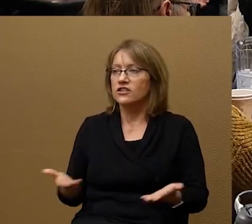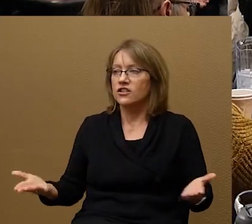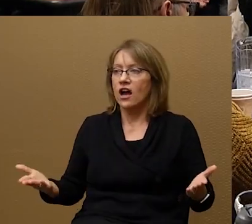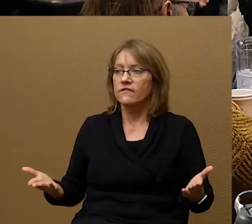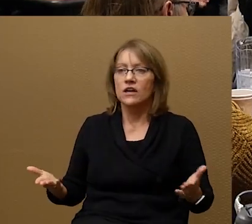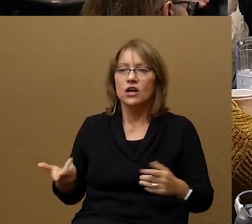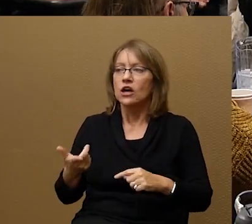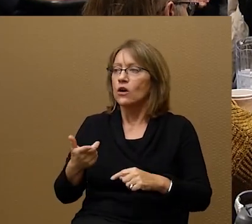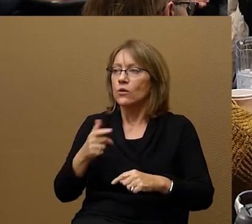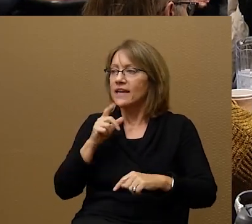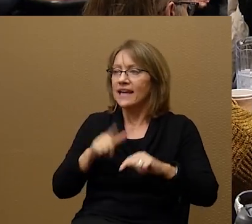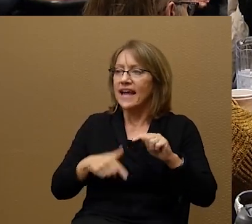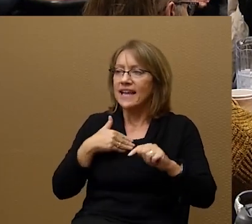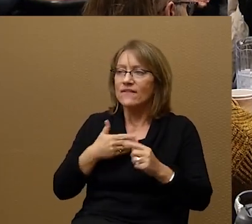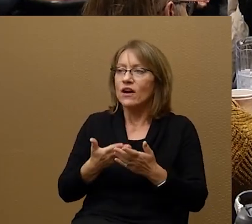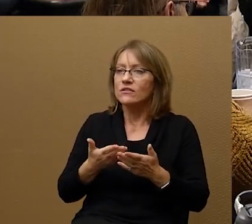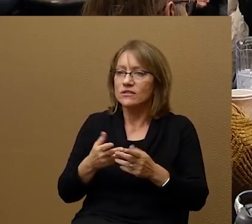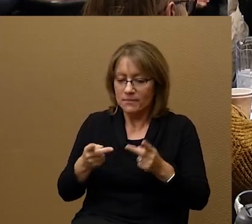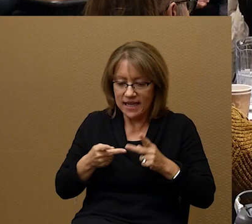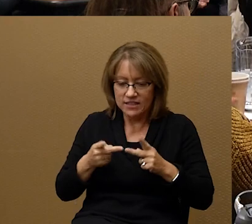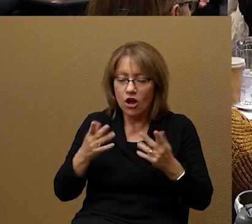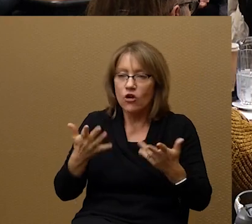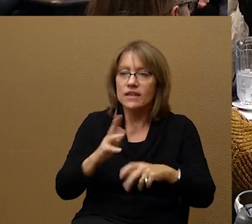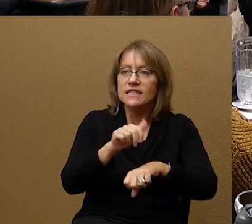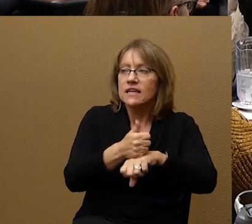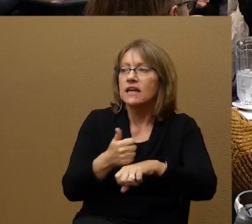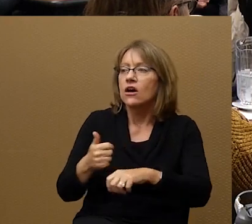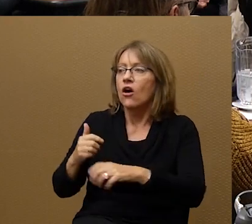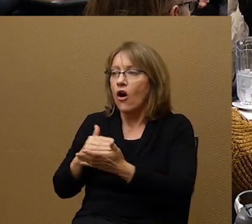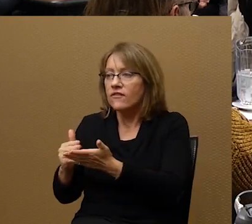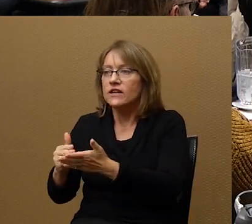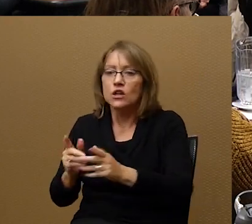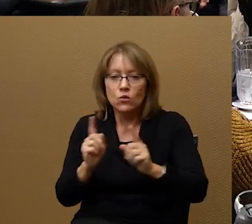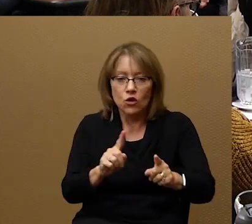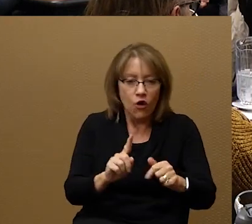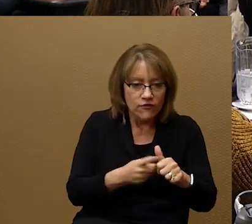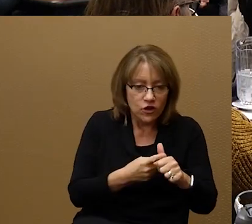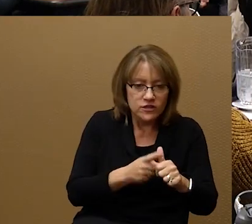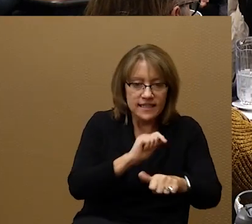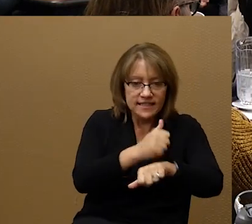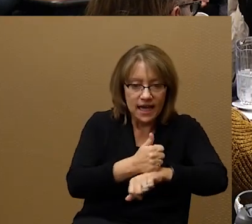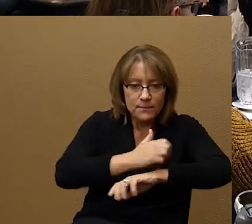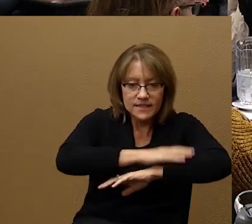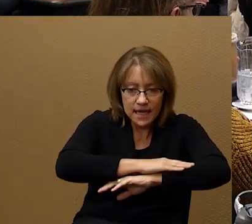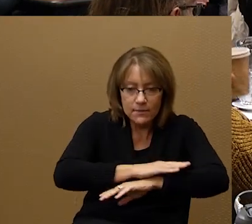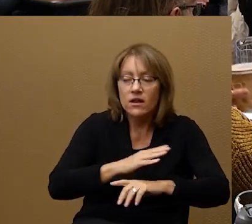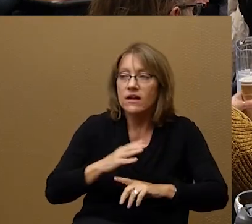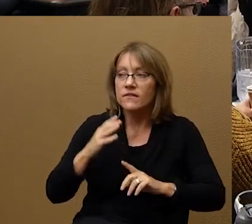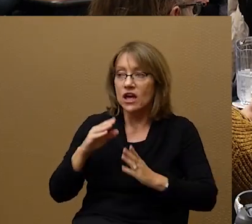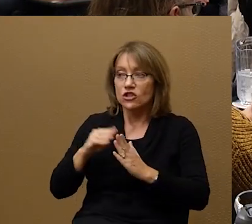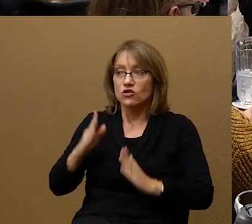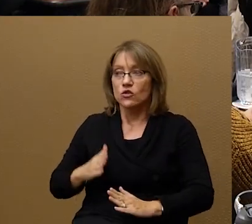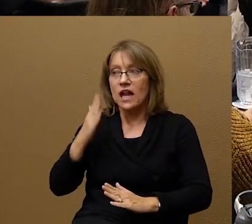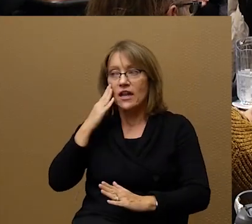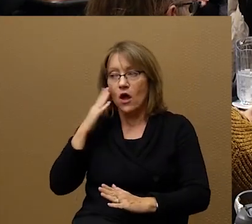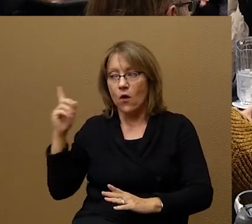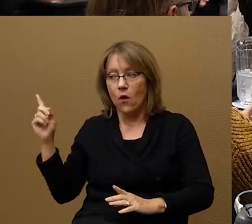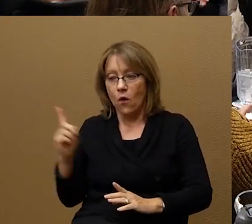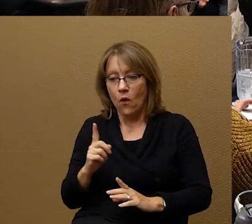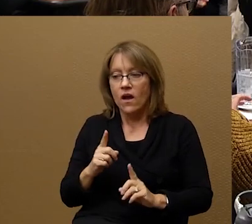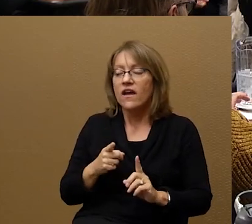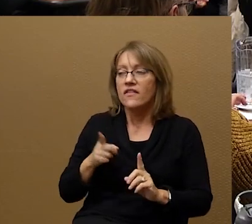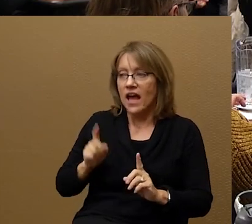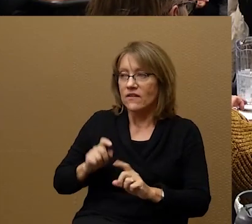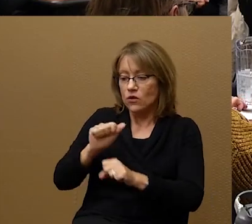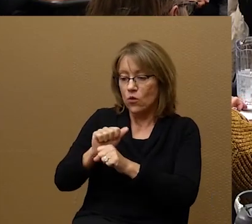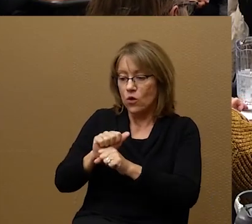already set up. But a lot of times I try to go to the space first and just set up the table. And if it is a student that I know they need to work through so many minutes on this,